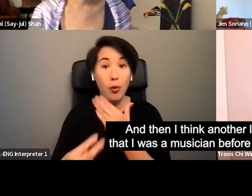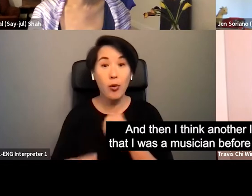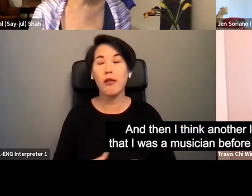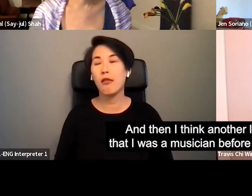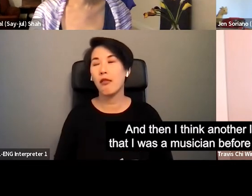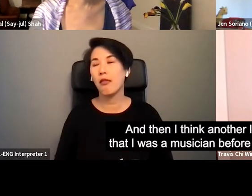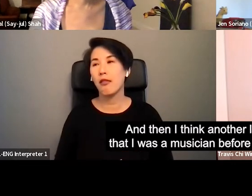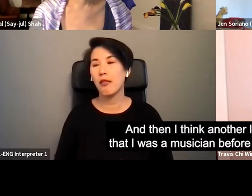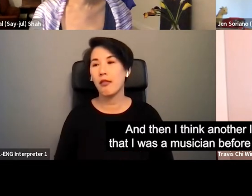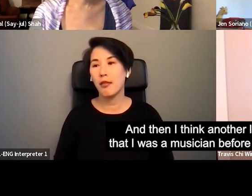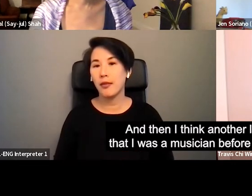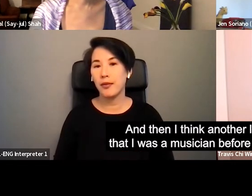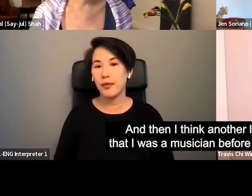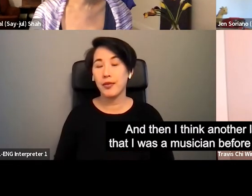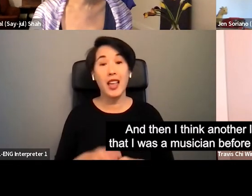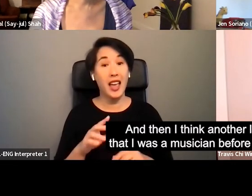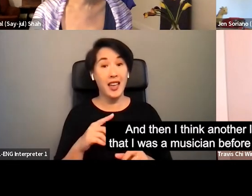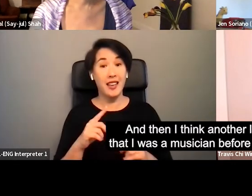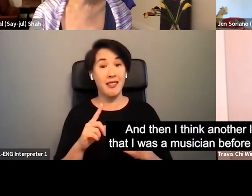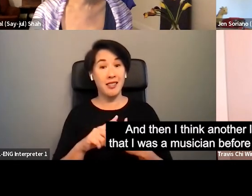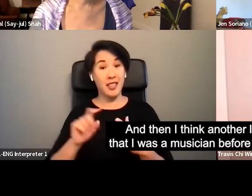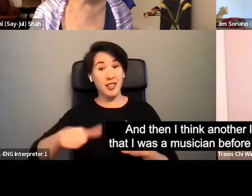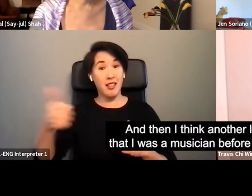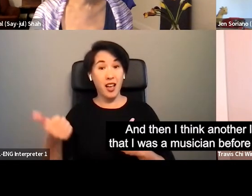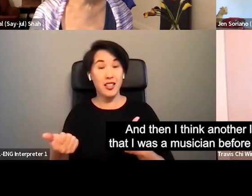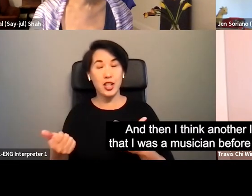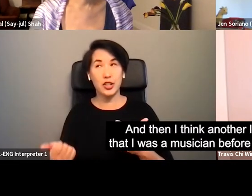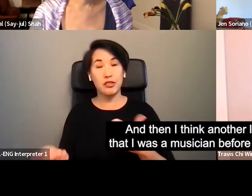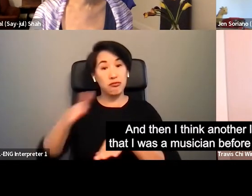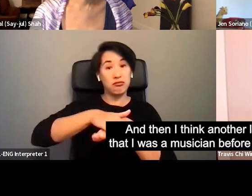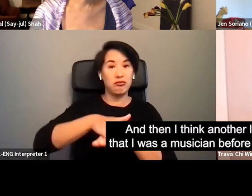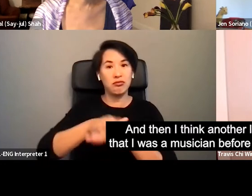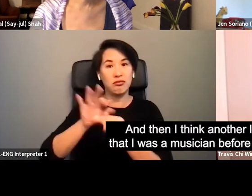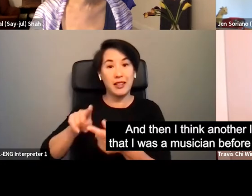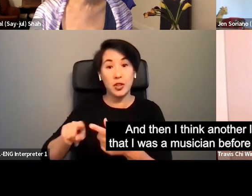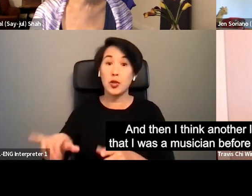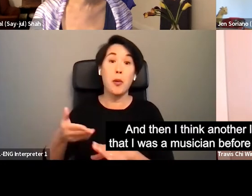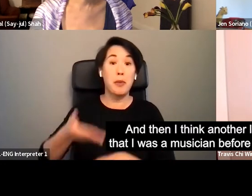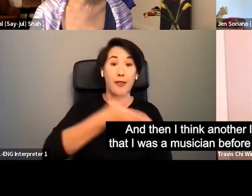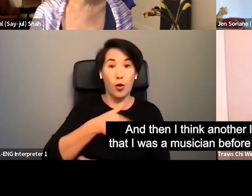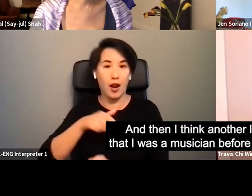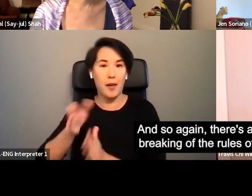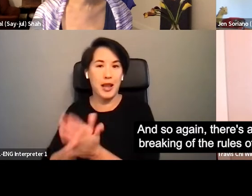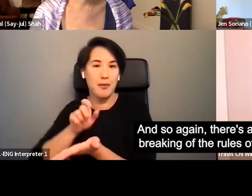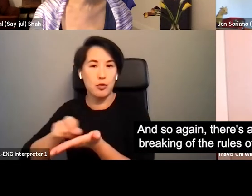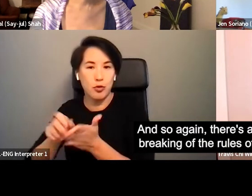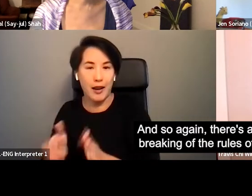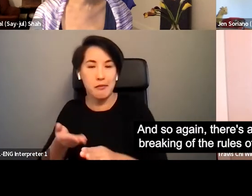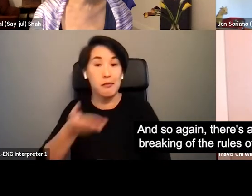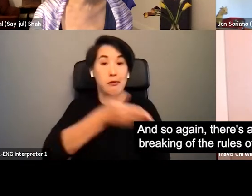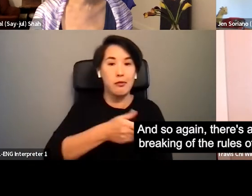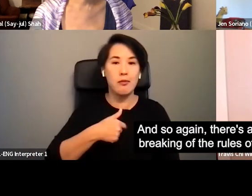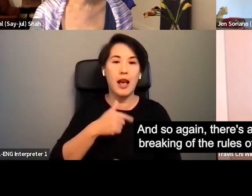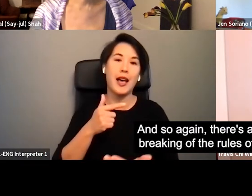then I think another layer to it is that I was a musician before I was a writer. And